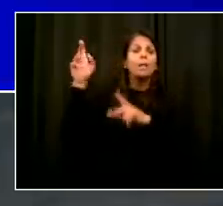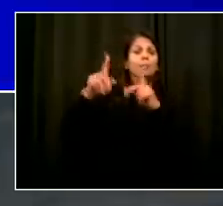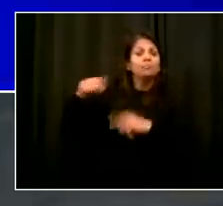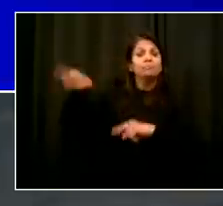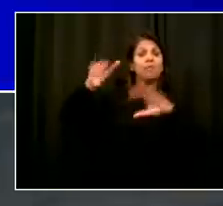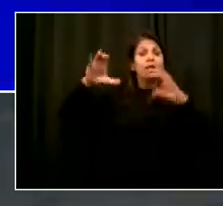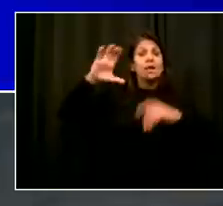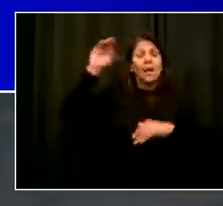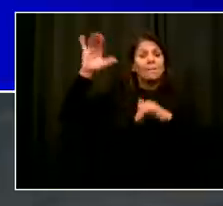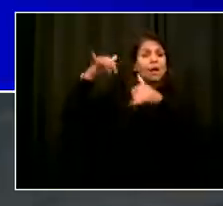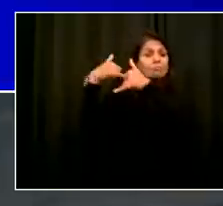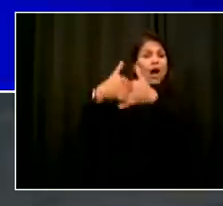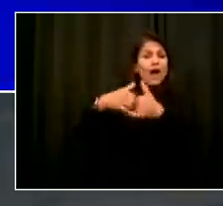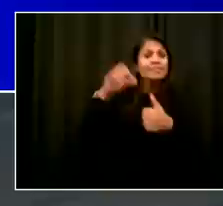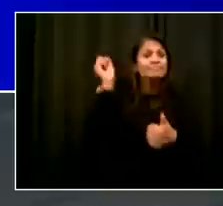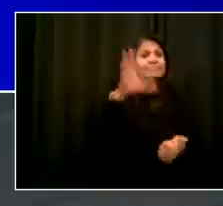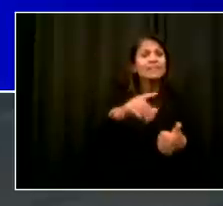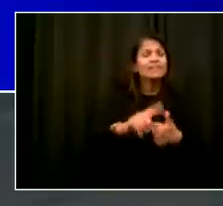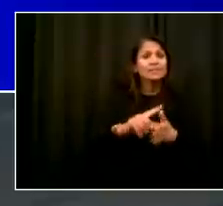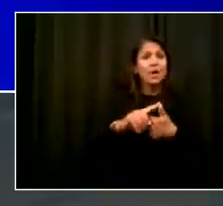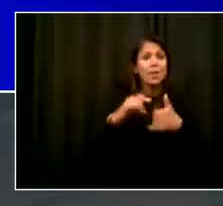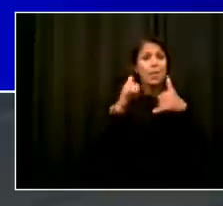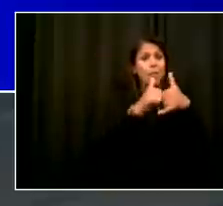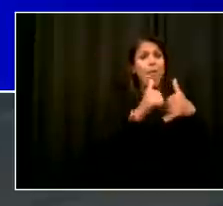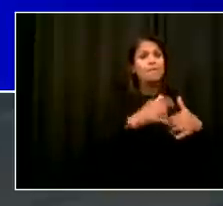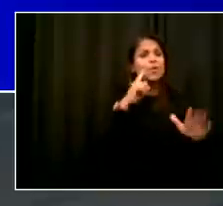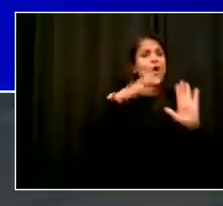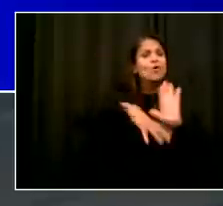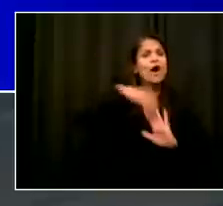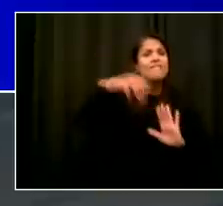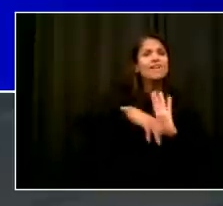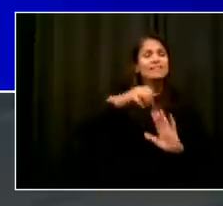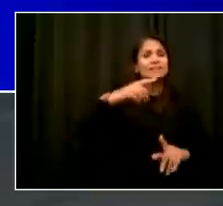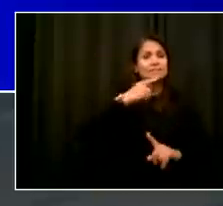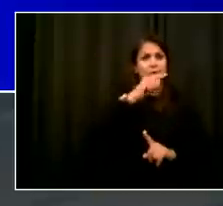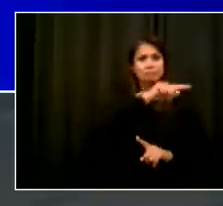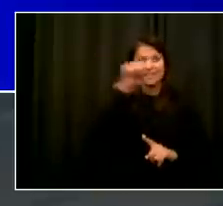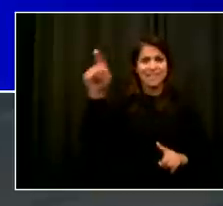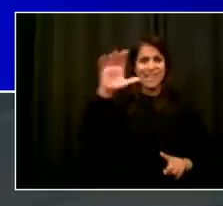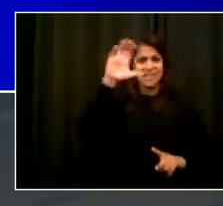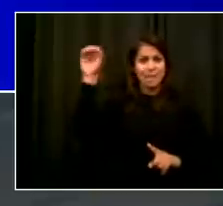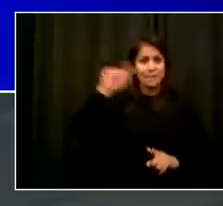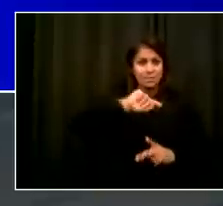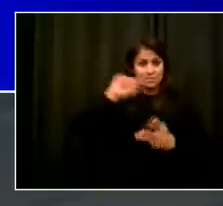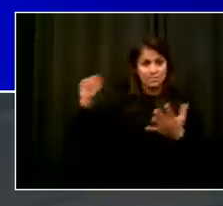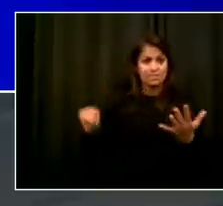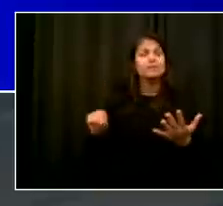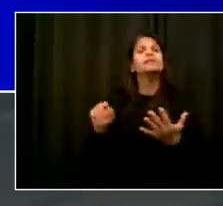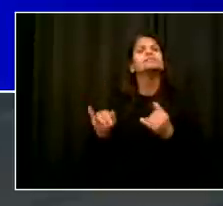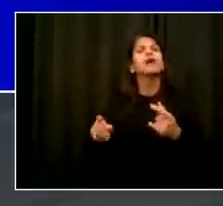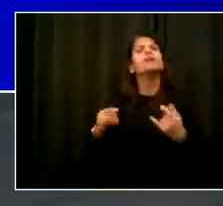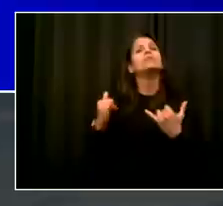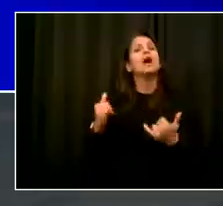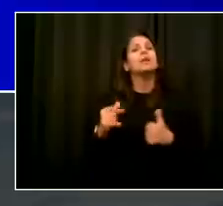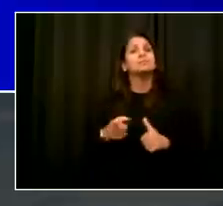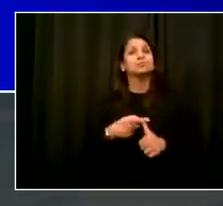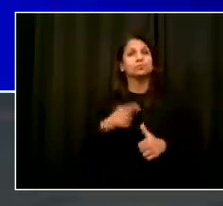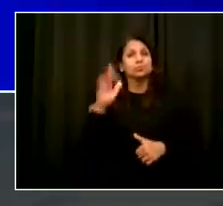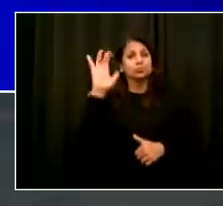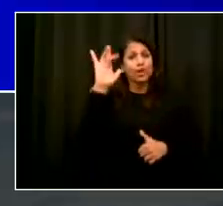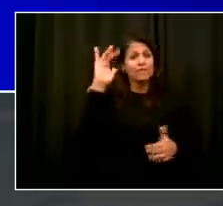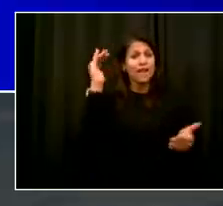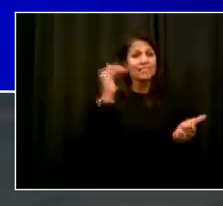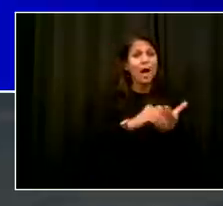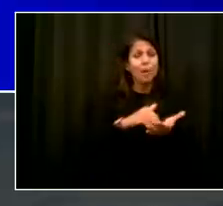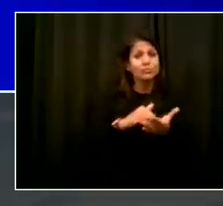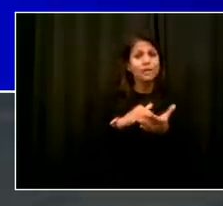get involved. But really, we need you. So we're going to start today saying we need 25,000 people for the month of December. We're going to keep